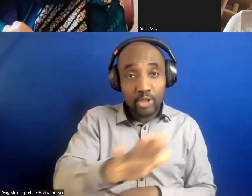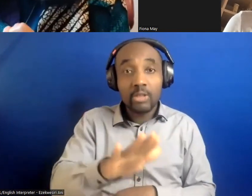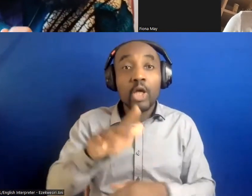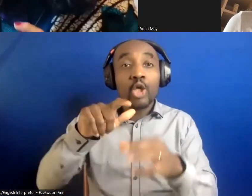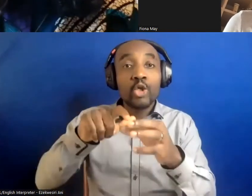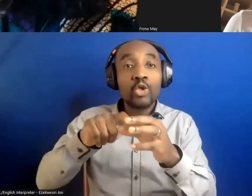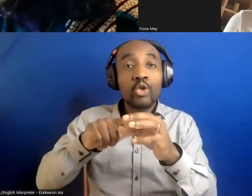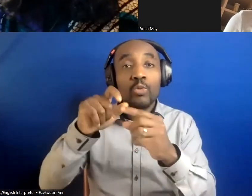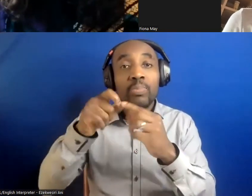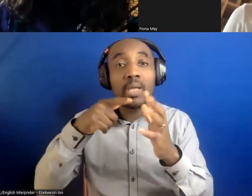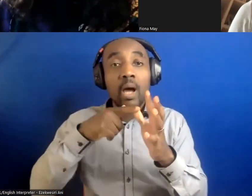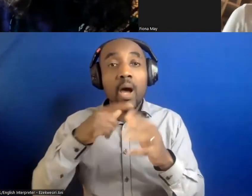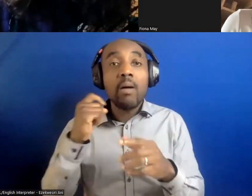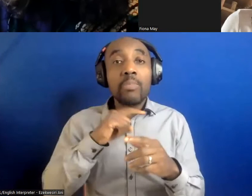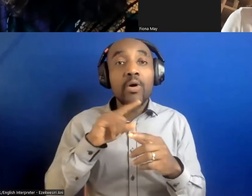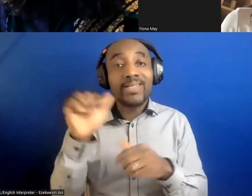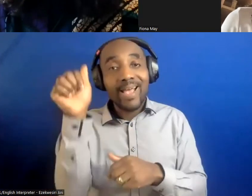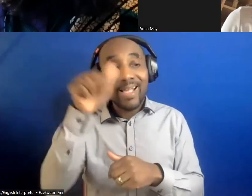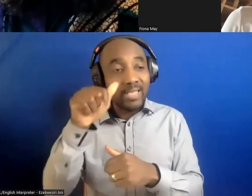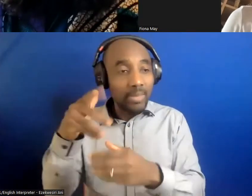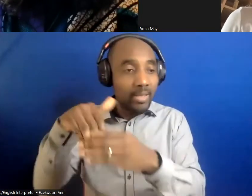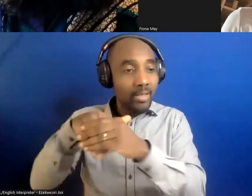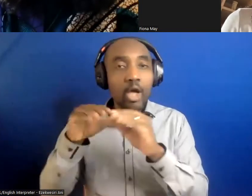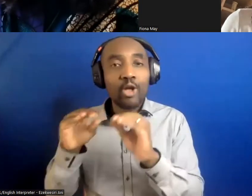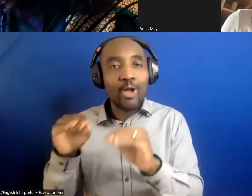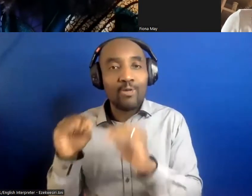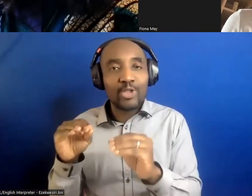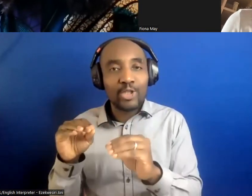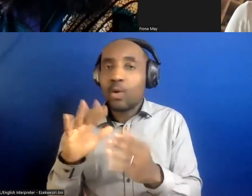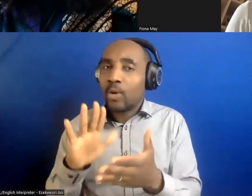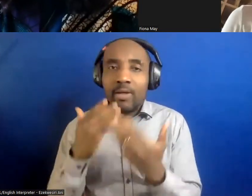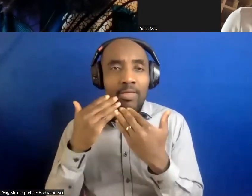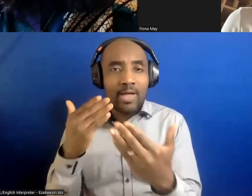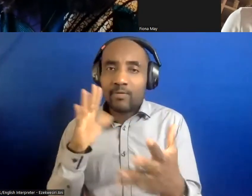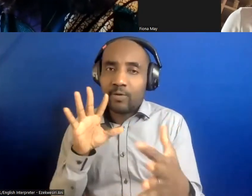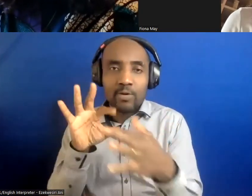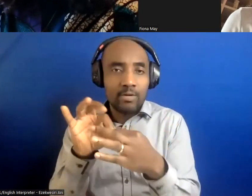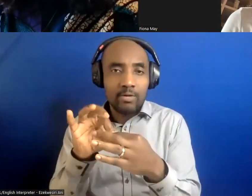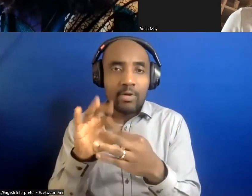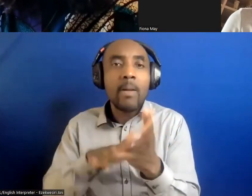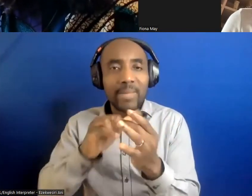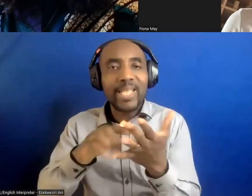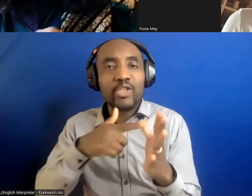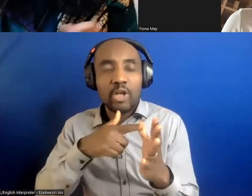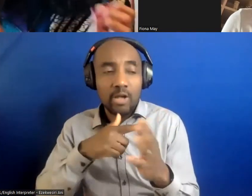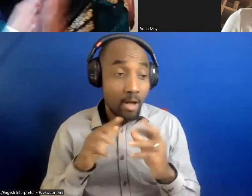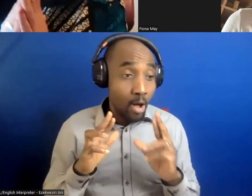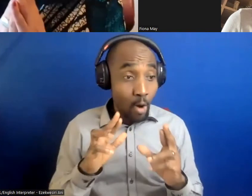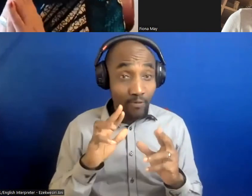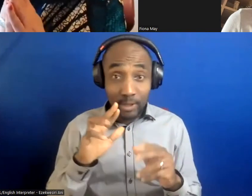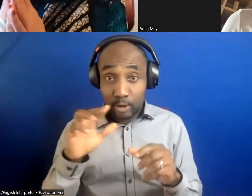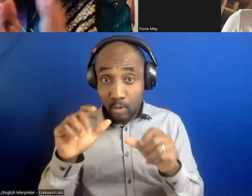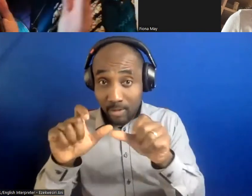And we are really grateful for Manisha Taylor to be joining us today. And hopefully she's going to turn on